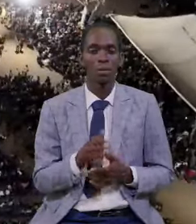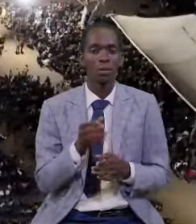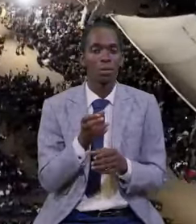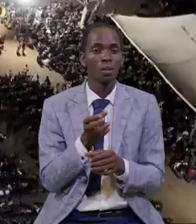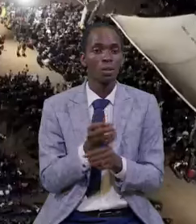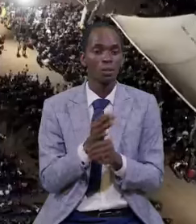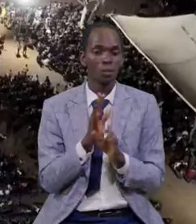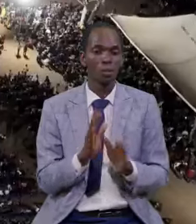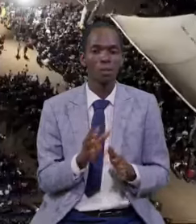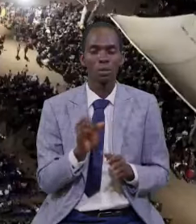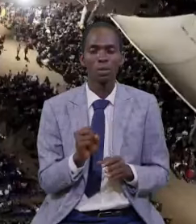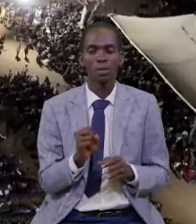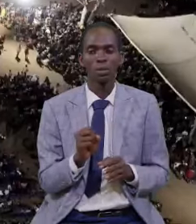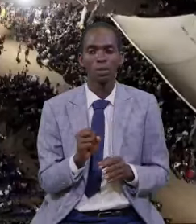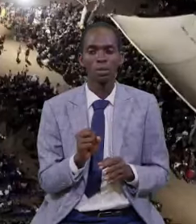do a very good job.